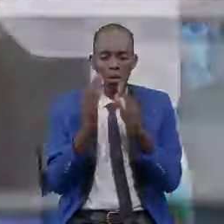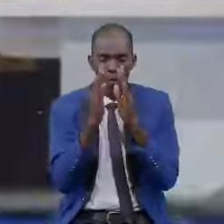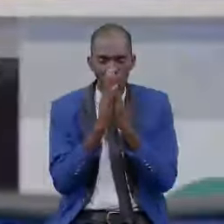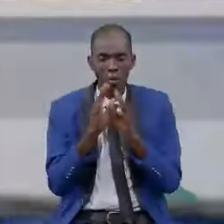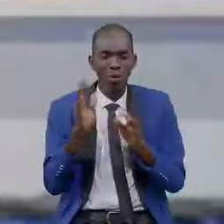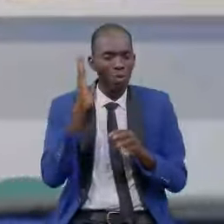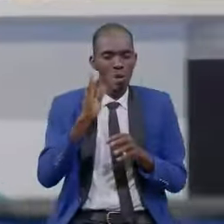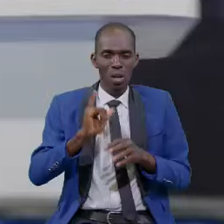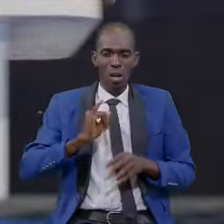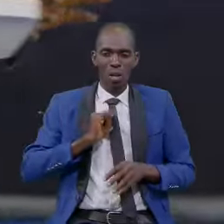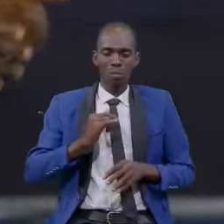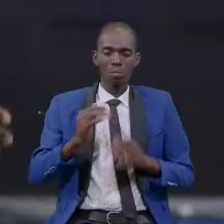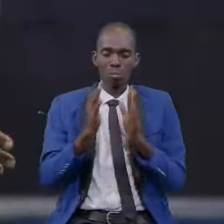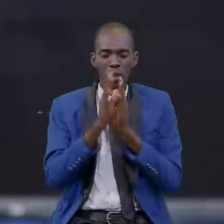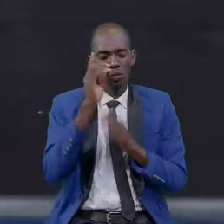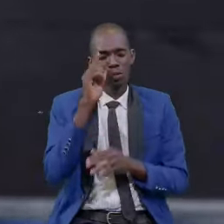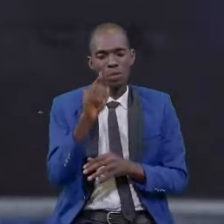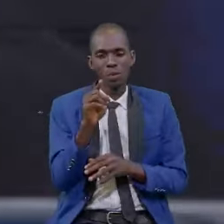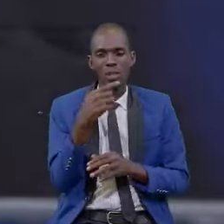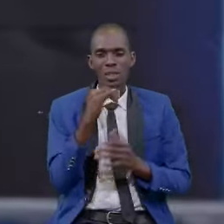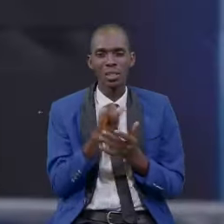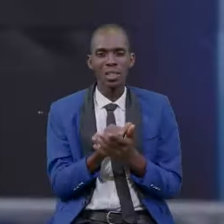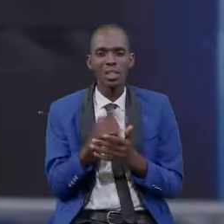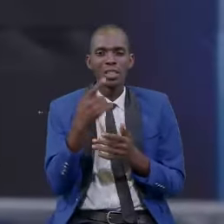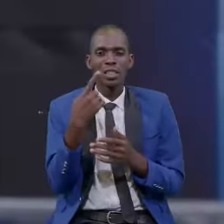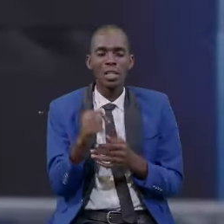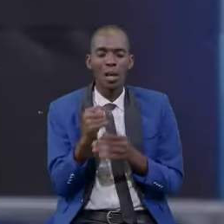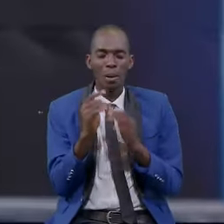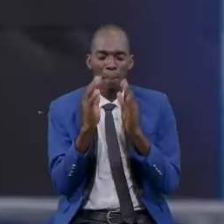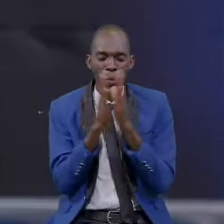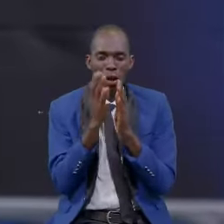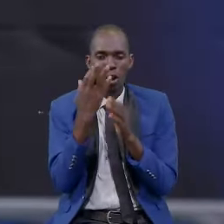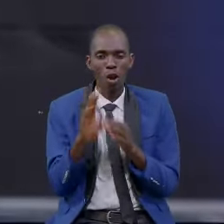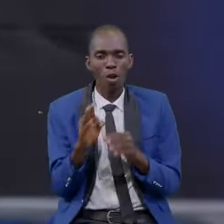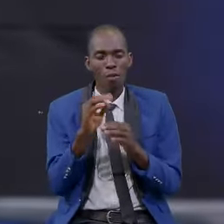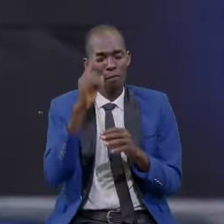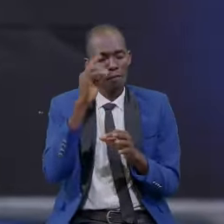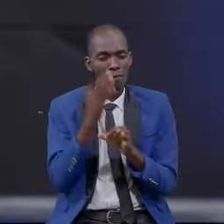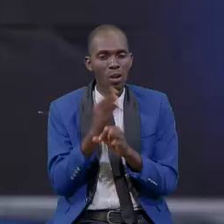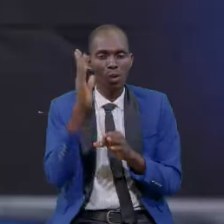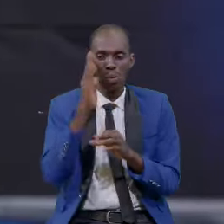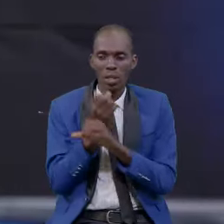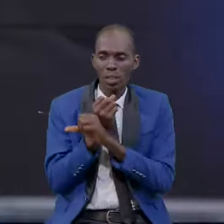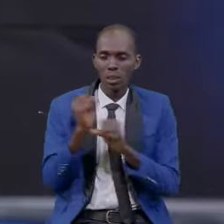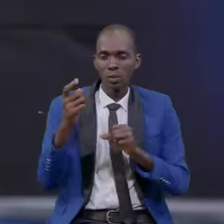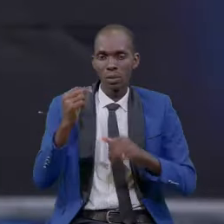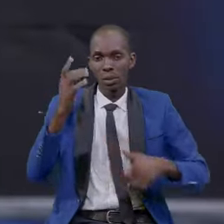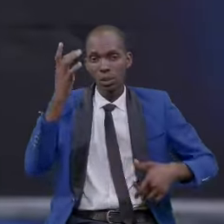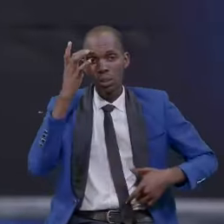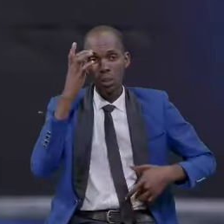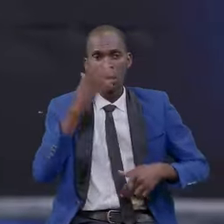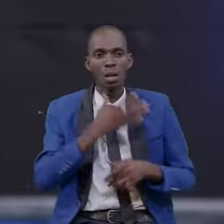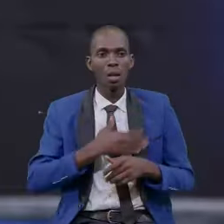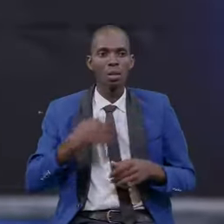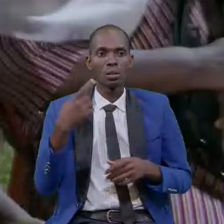says, and the prayer of faith shall save the sick, and the Lord will raise